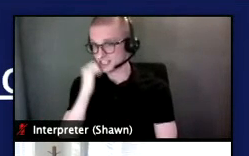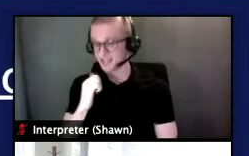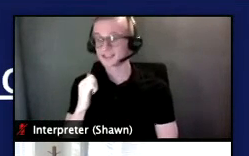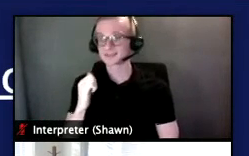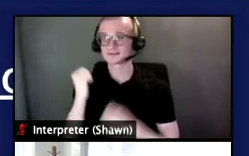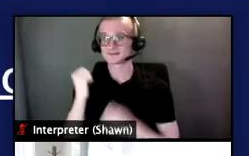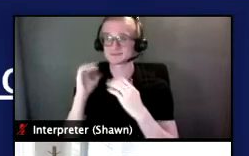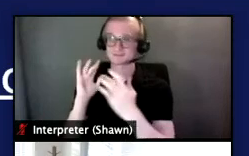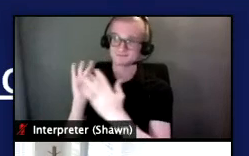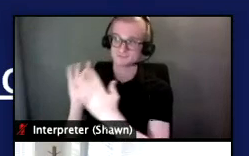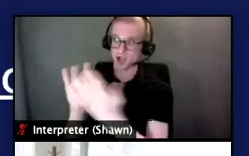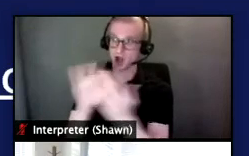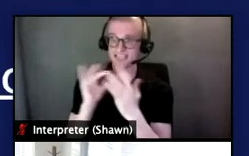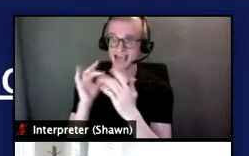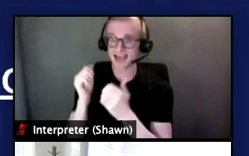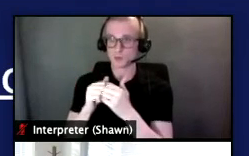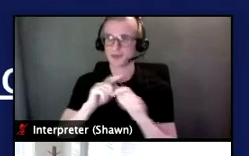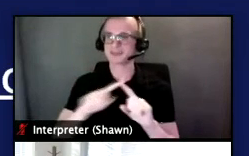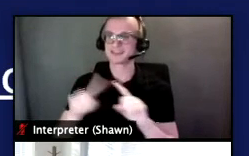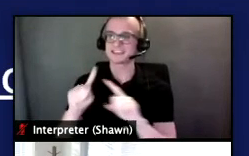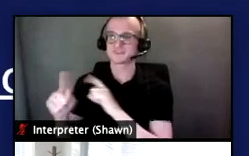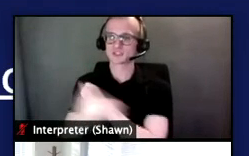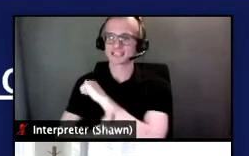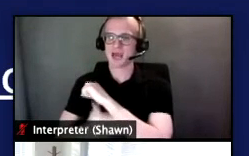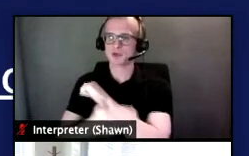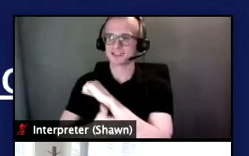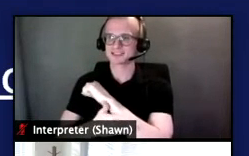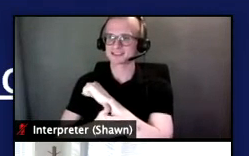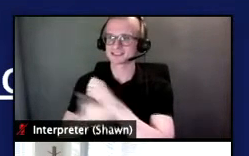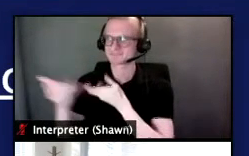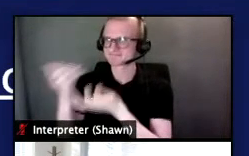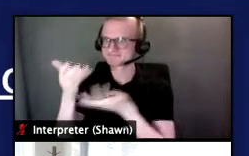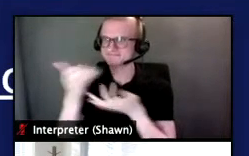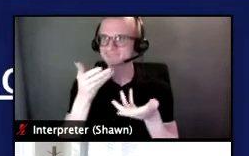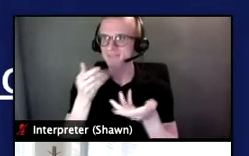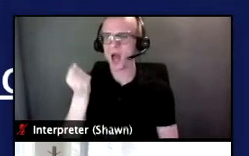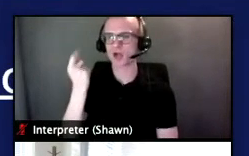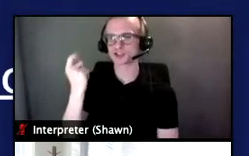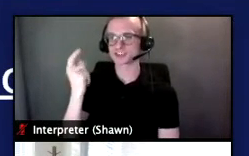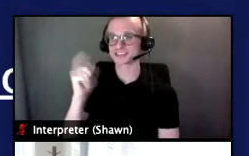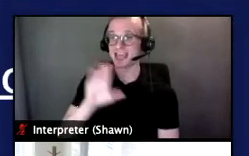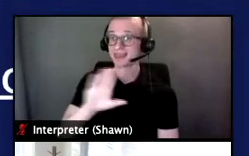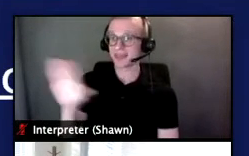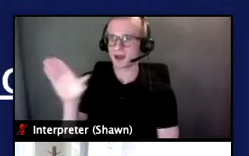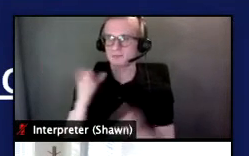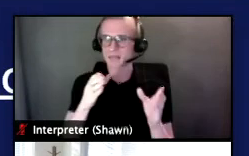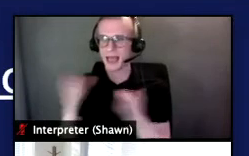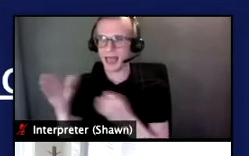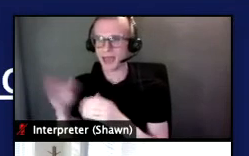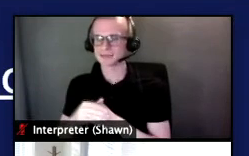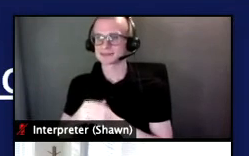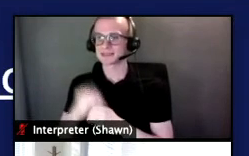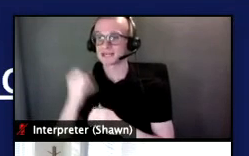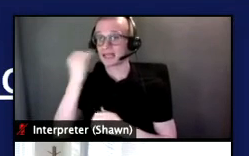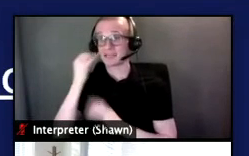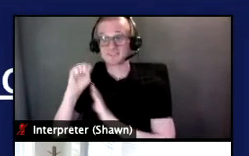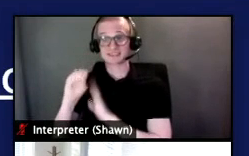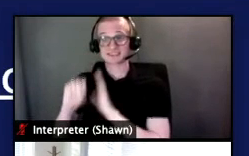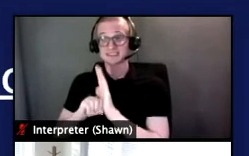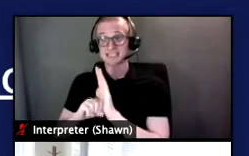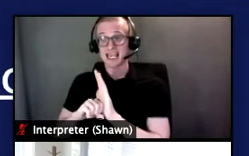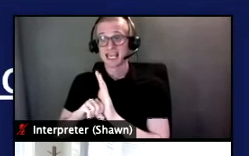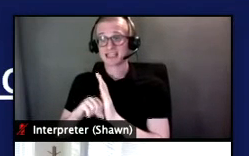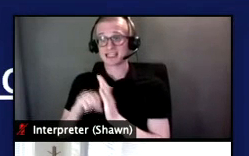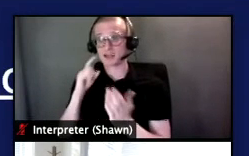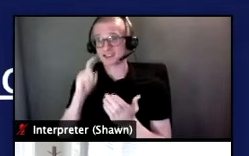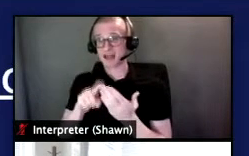counties, to work with them, to understand their plans, to correct their plans if the state doesn't feel like it's